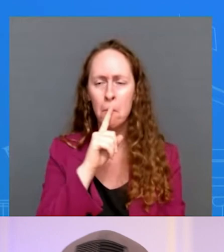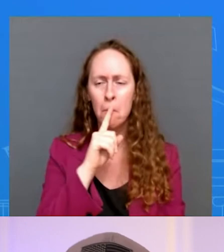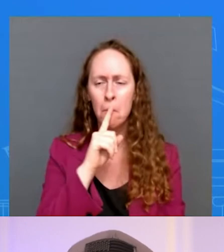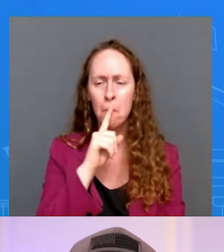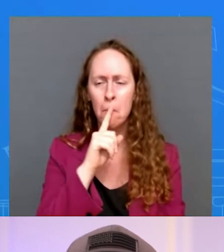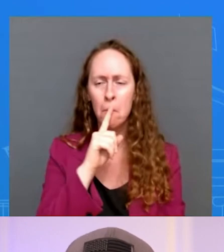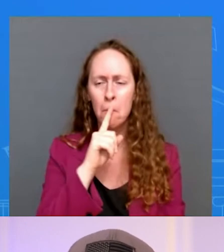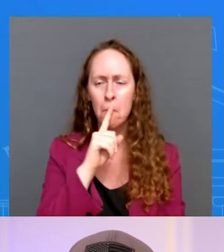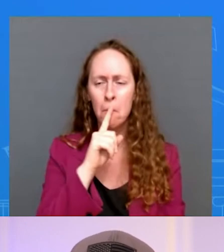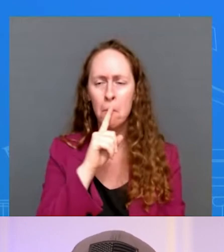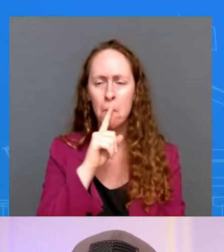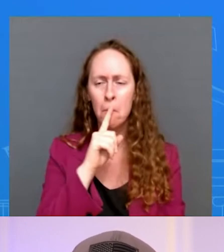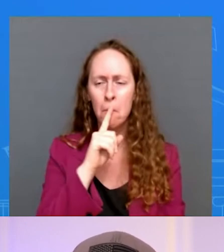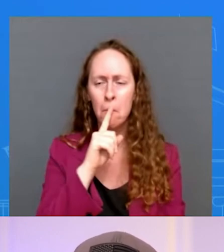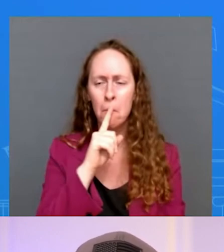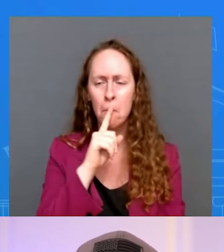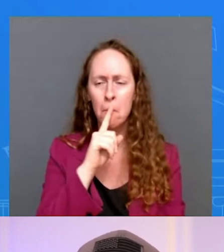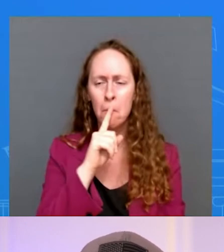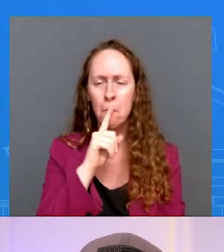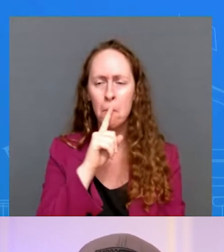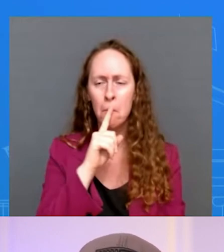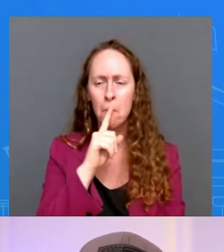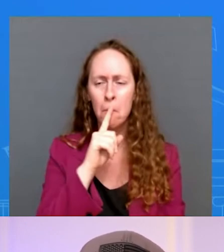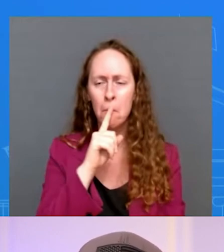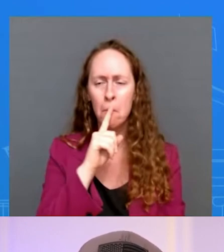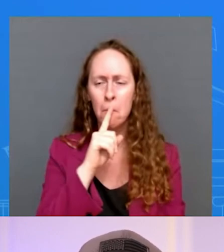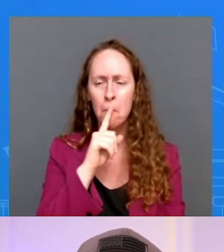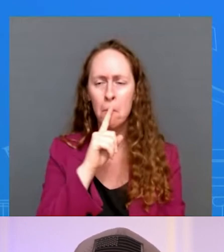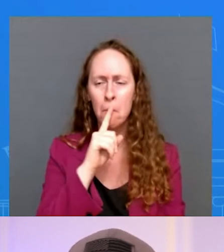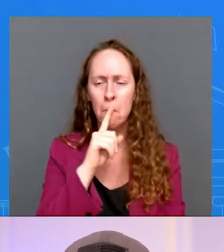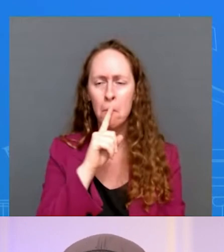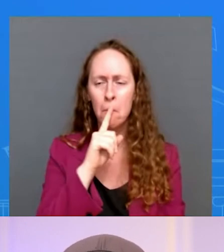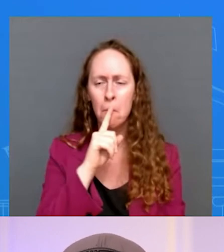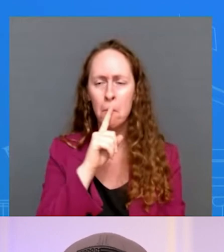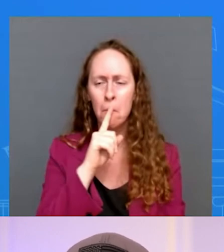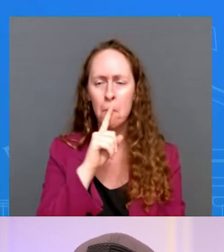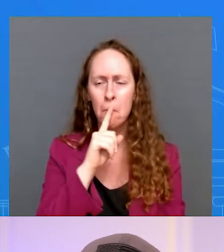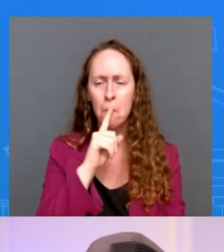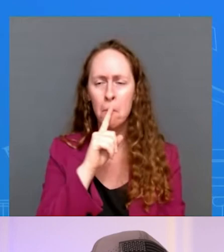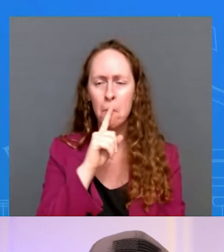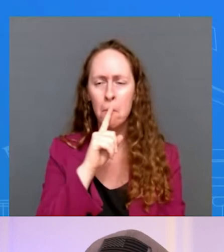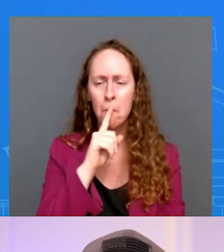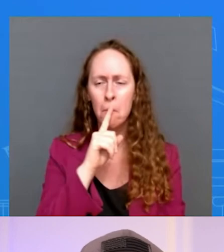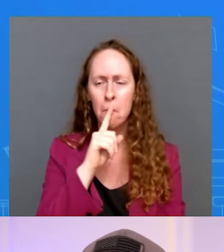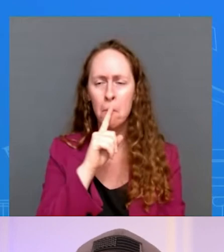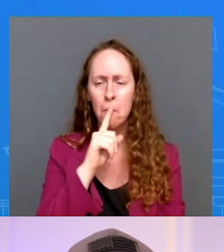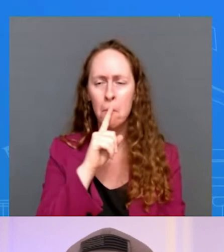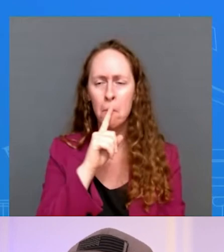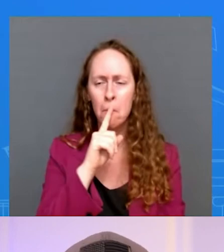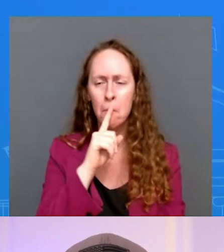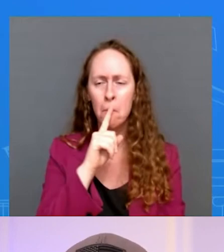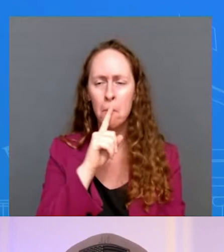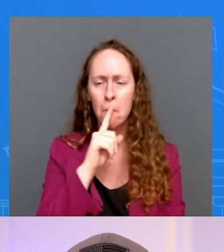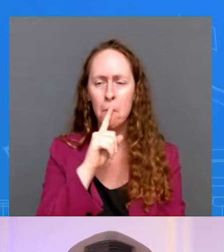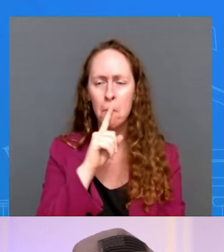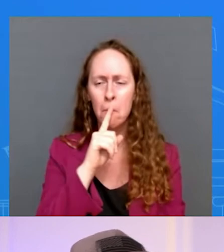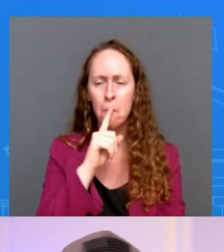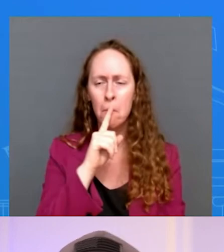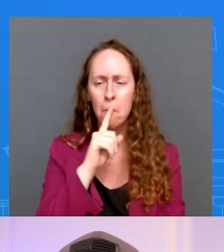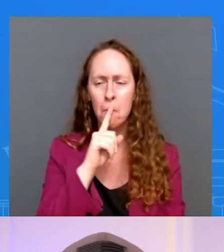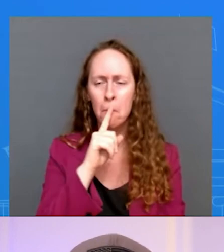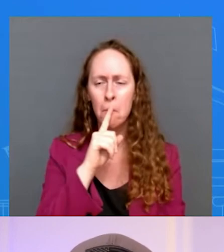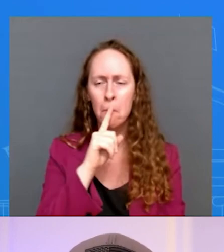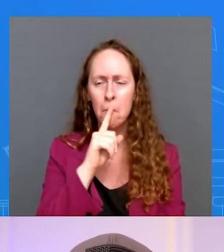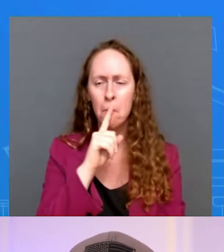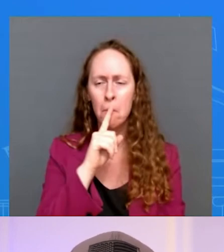beg to differ. By the way, if you notice, he didn't know how to answer at the beginning. So once again, Peter Doocy's coming out with just the right hook, and he's never prepared for it. He was